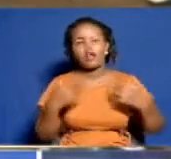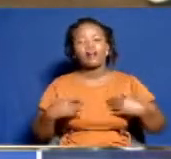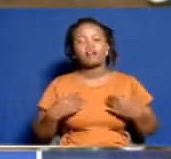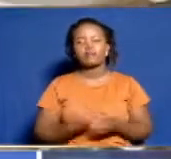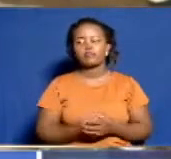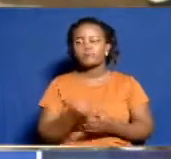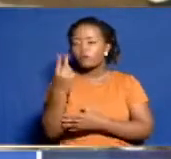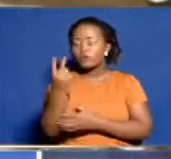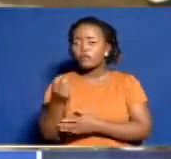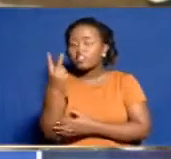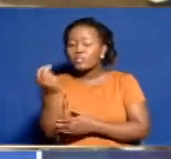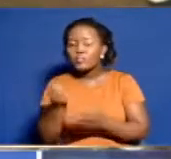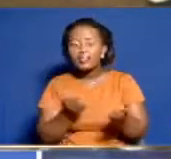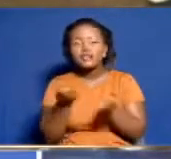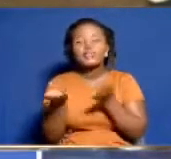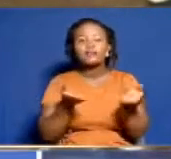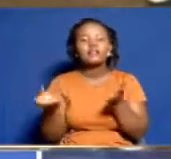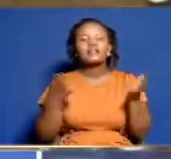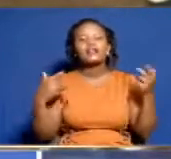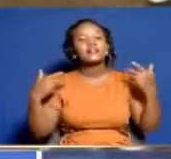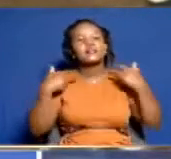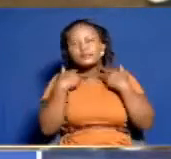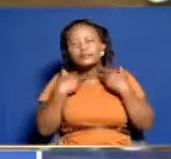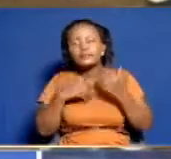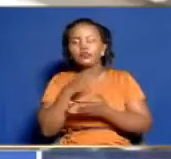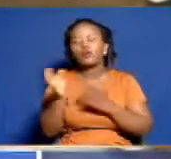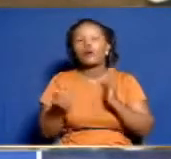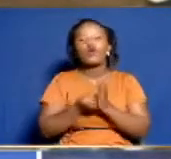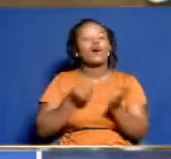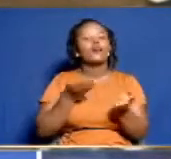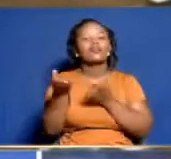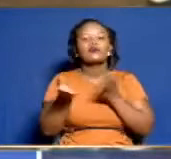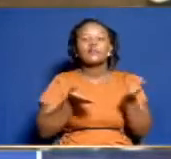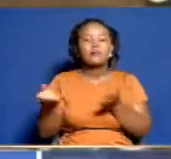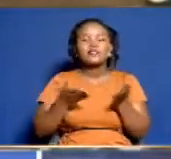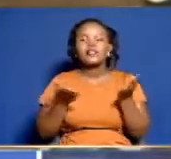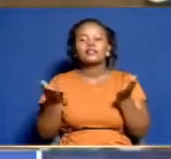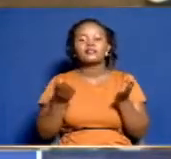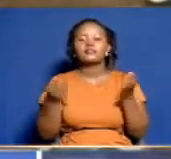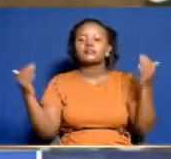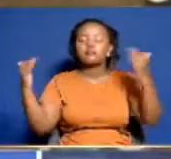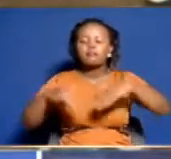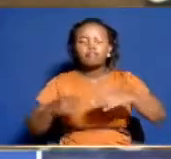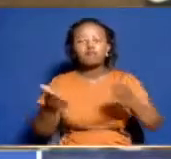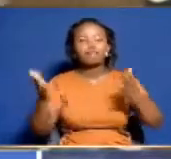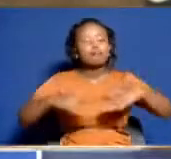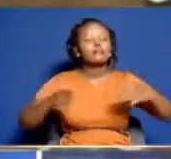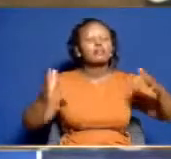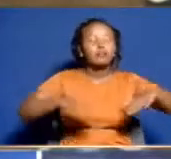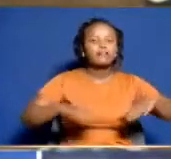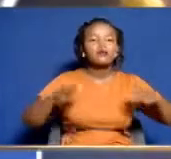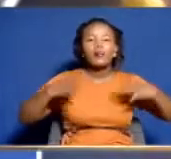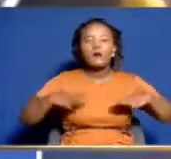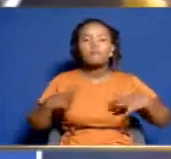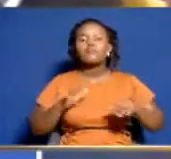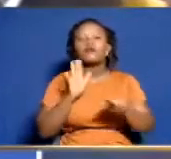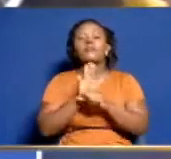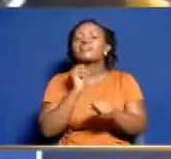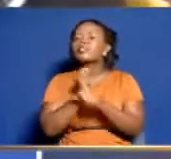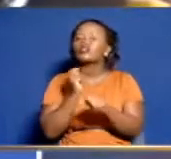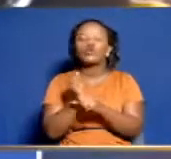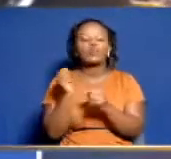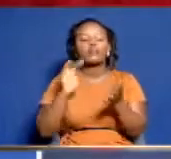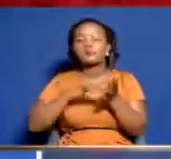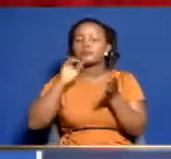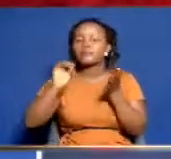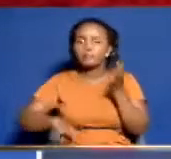there was no business. Biashara zote zikaenda chini. Watu wakaenda nyumbani. And professionals in